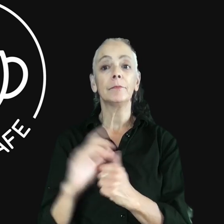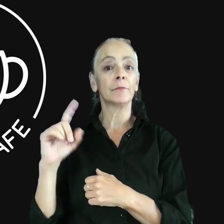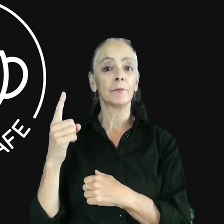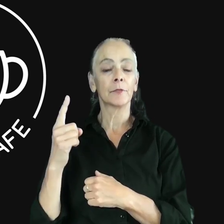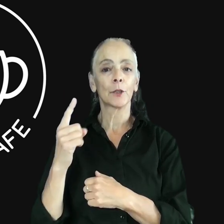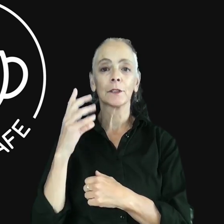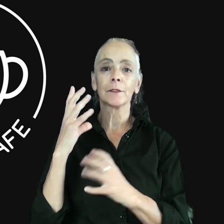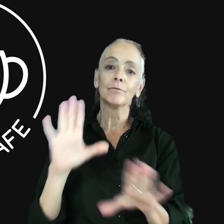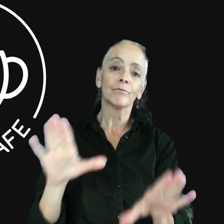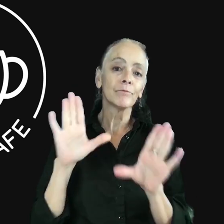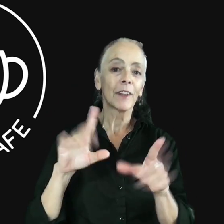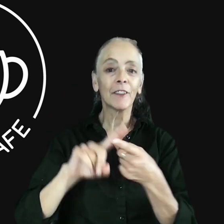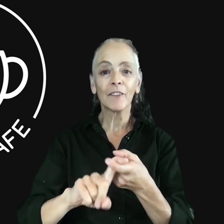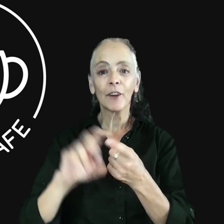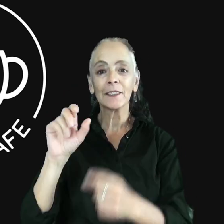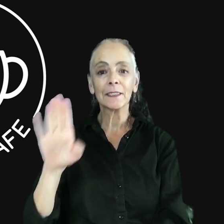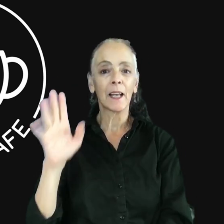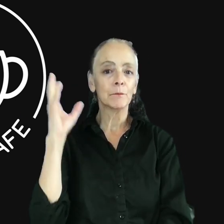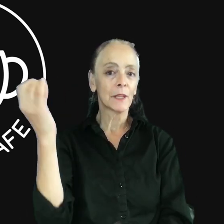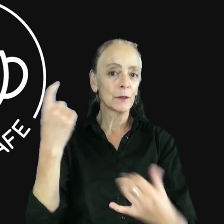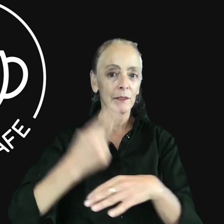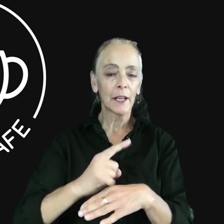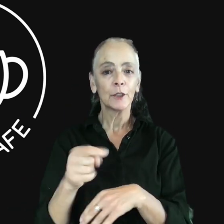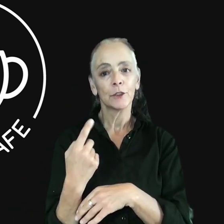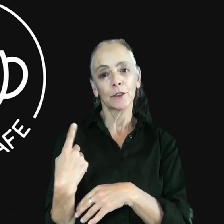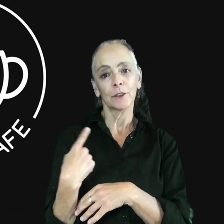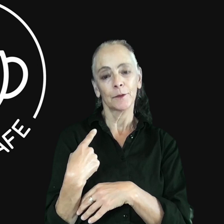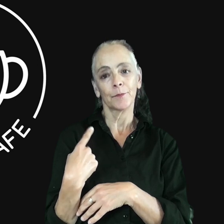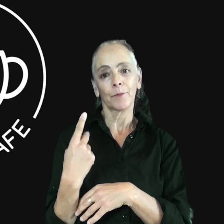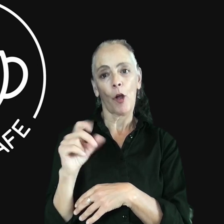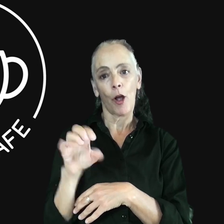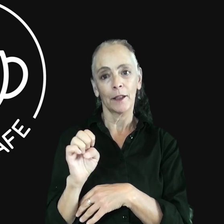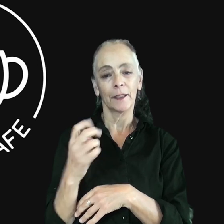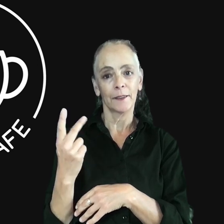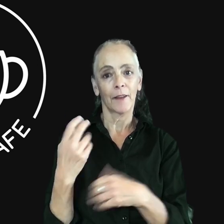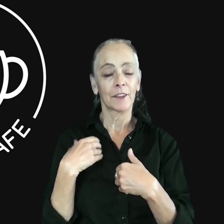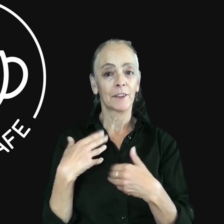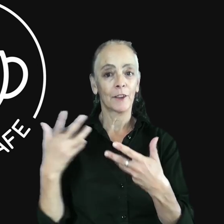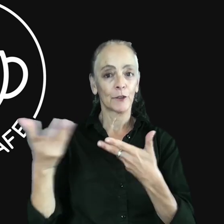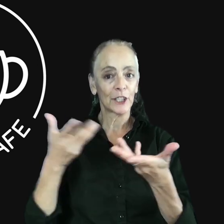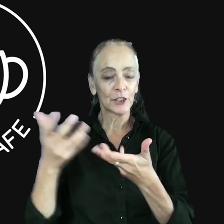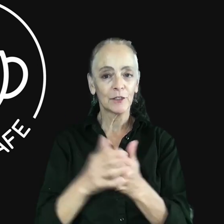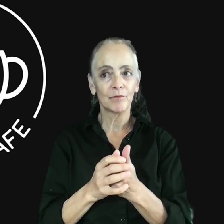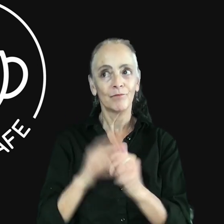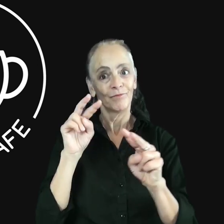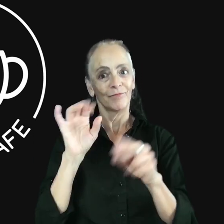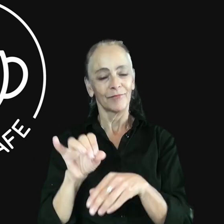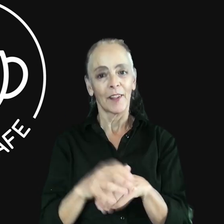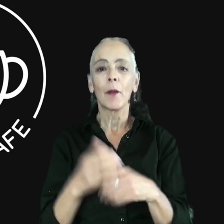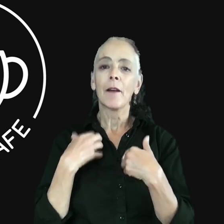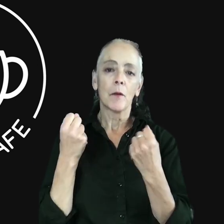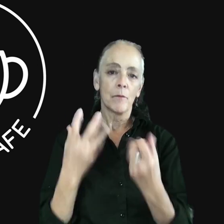lovely friend seb is uh is away today so it's just gonna be ollie and i having a conversation but looking forward to it we have many of